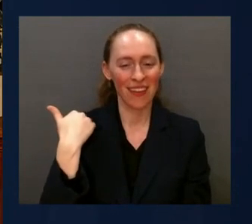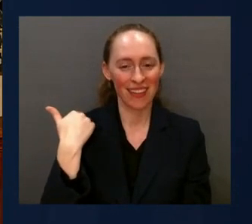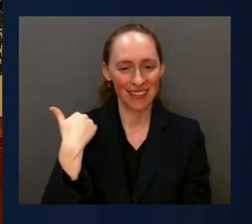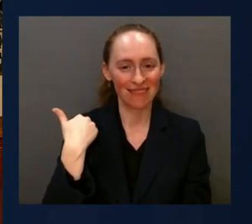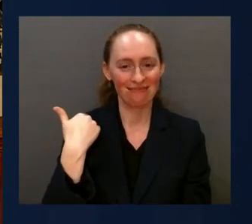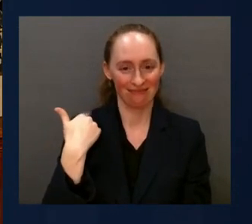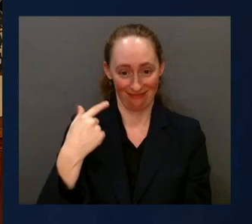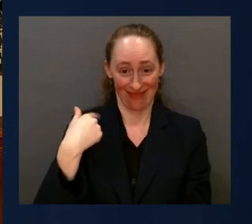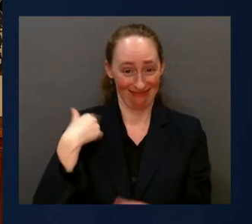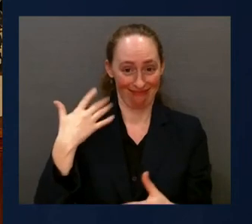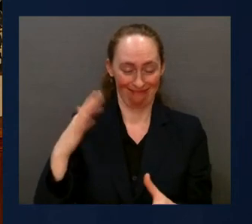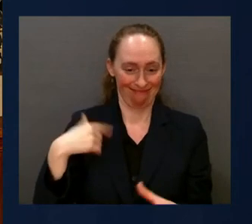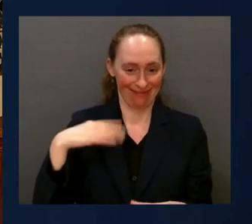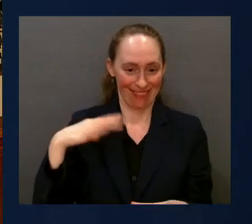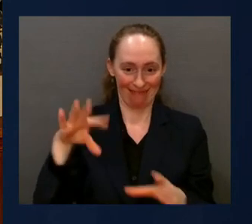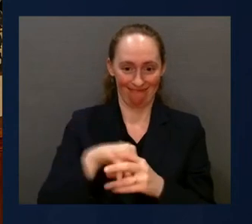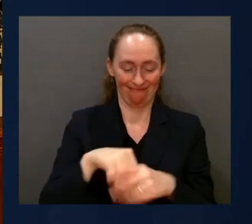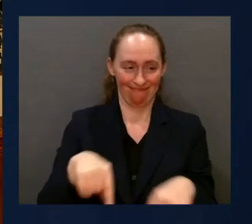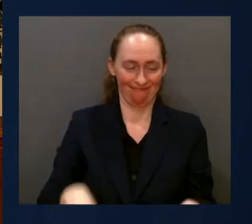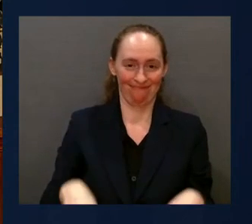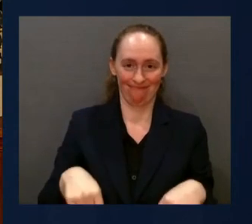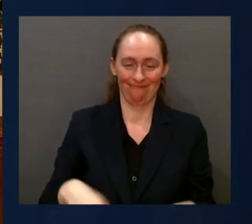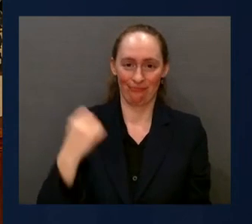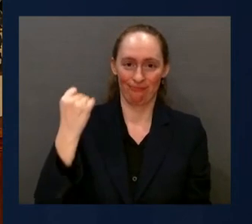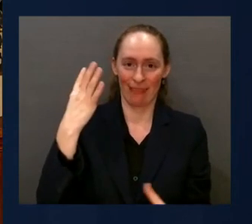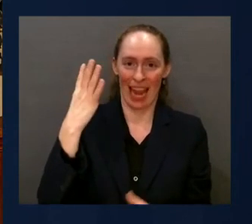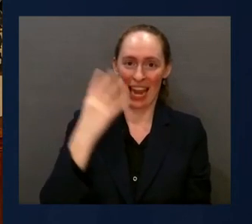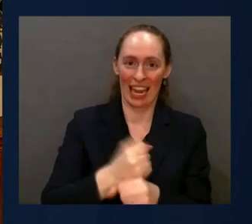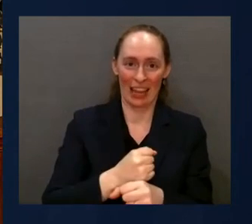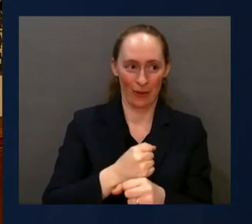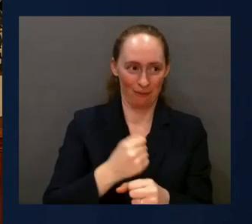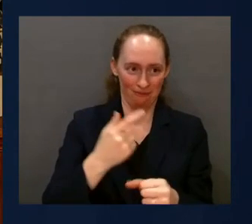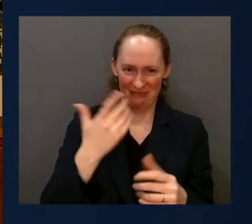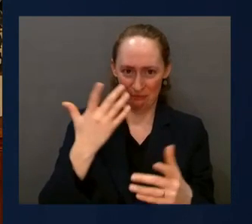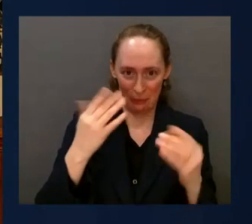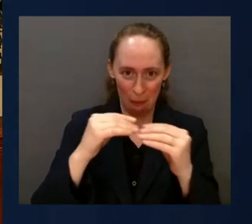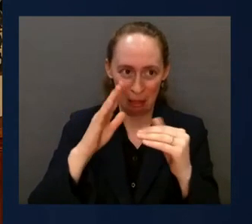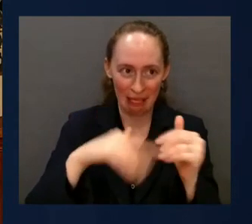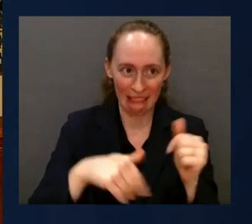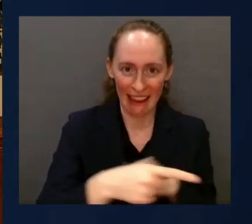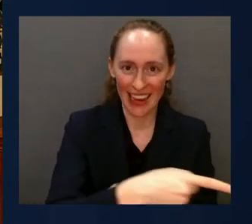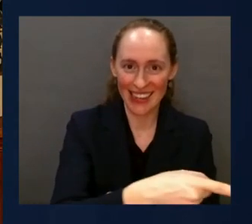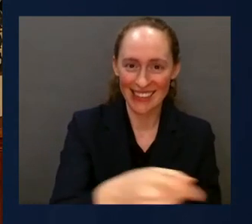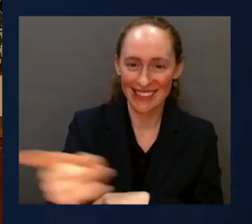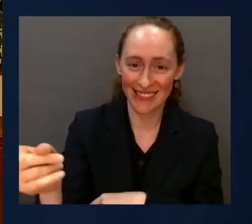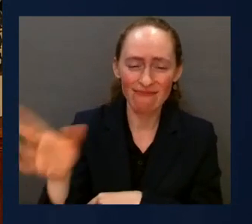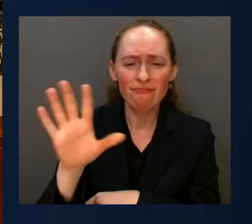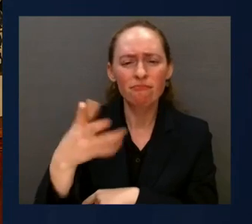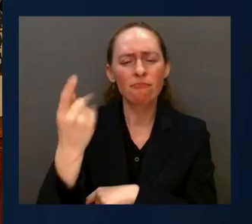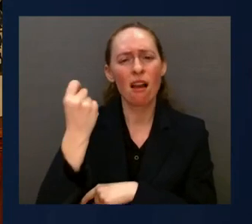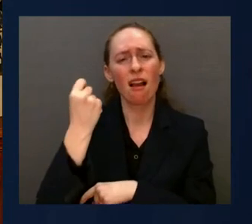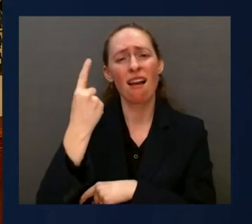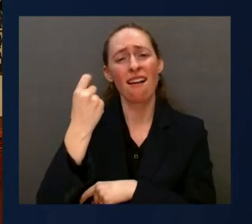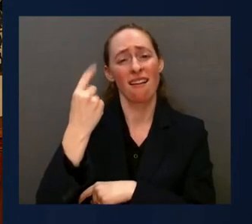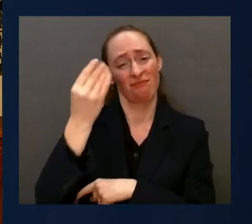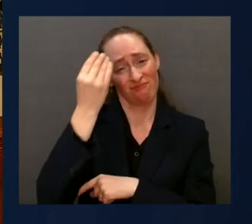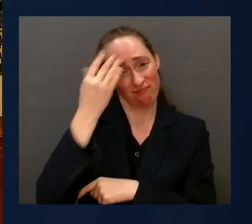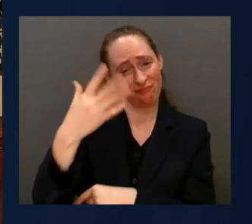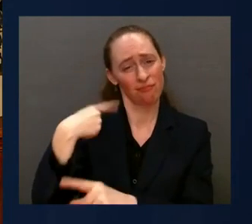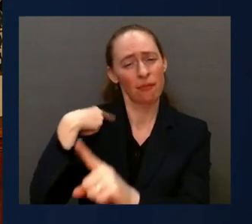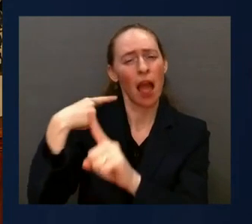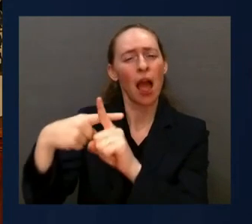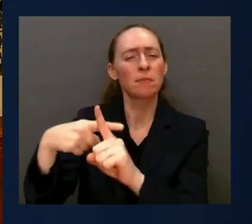But I've never been more optimistic about our future, about the future of America. We just have to remember who we are. We're